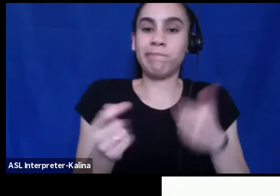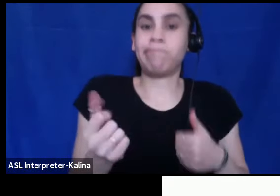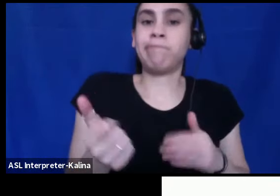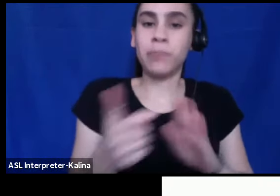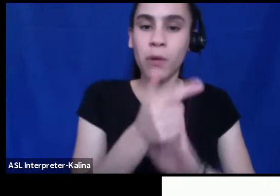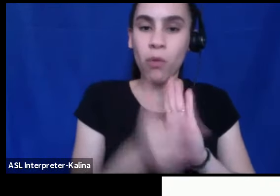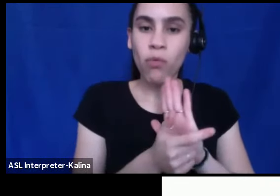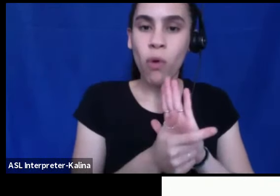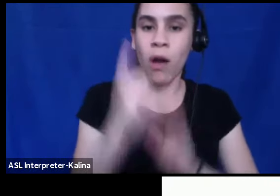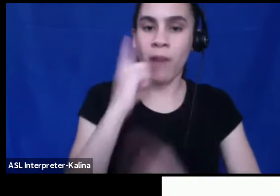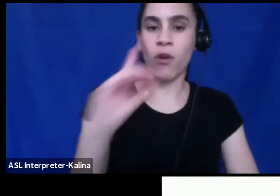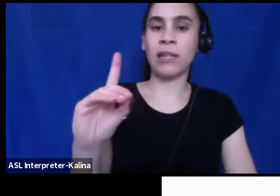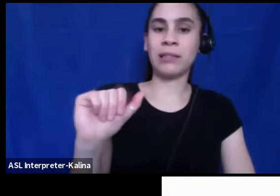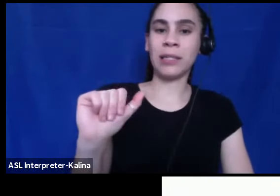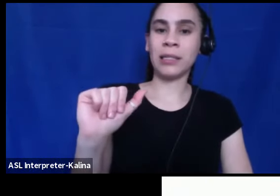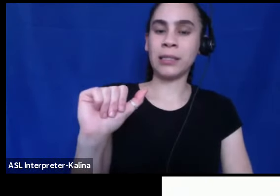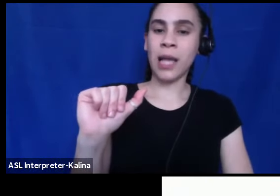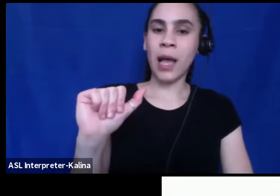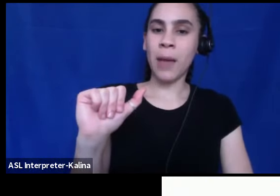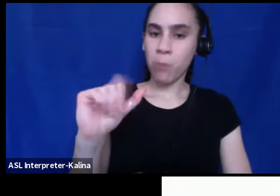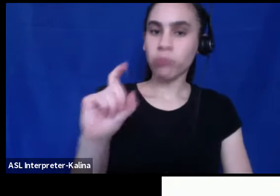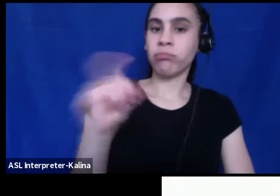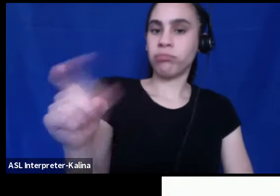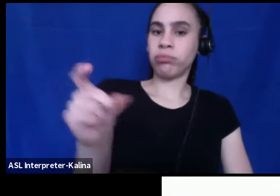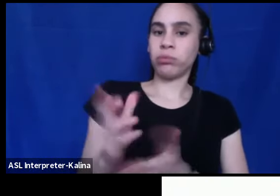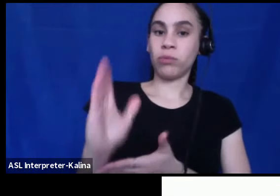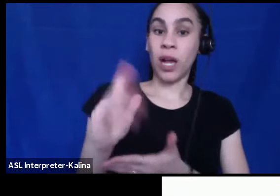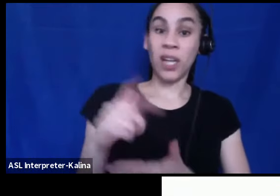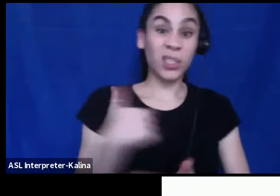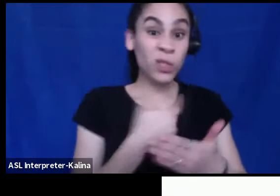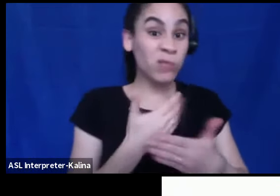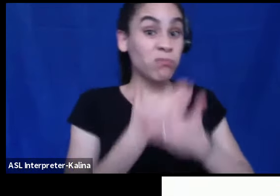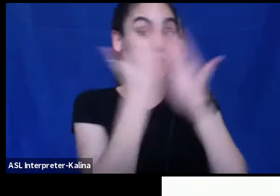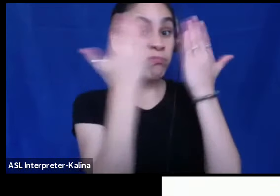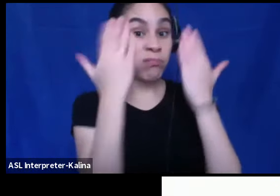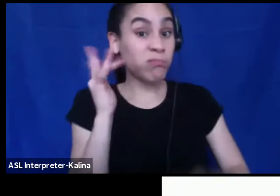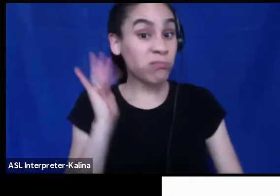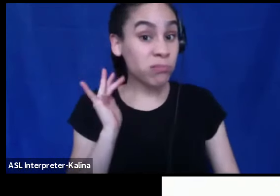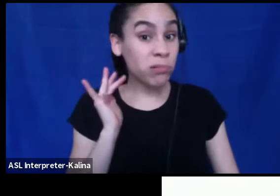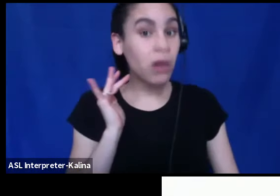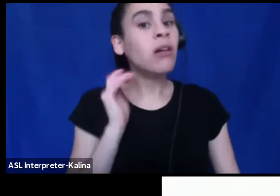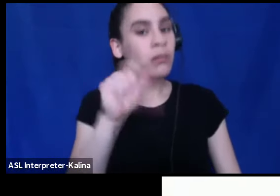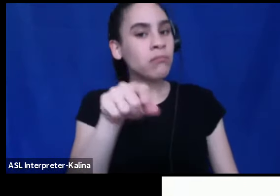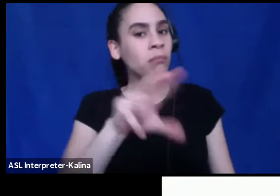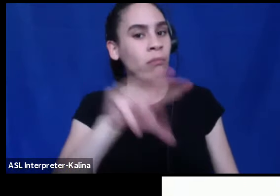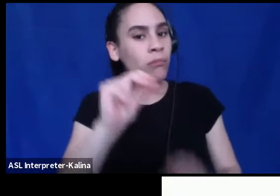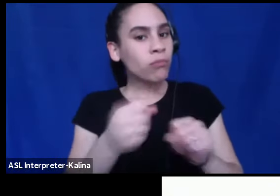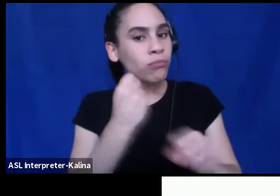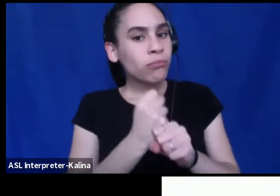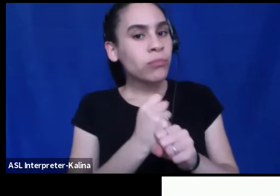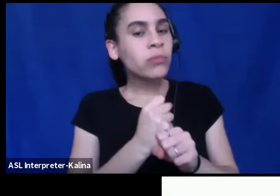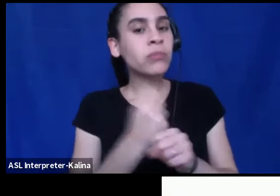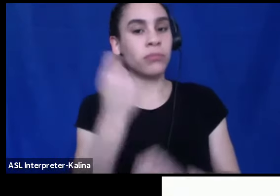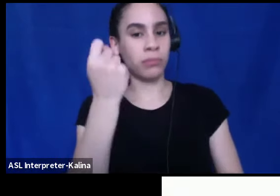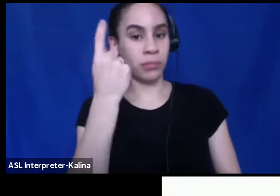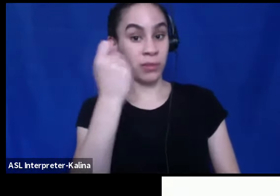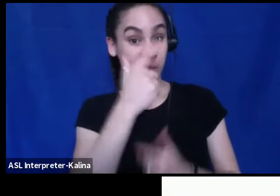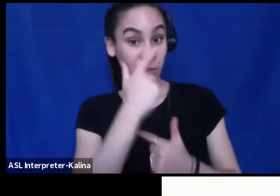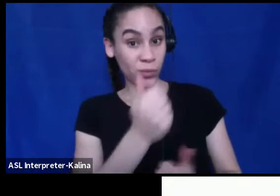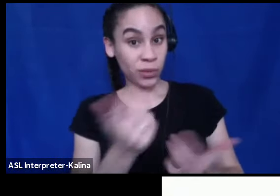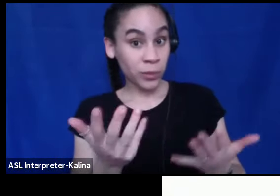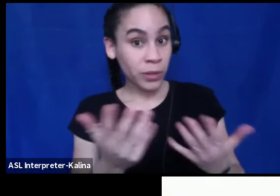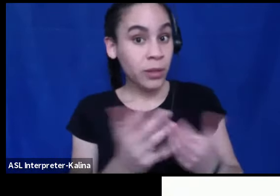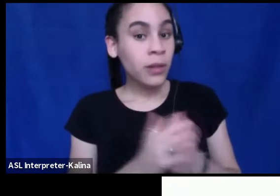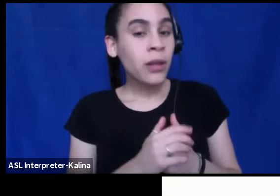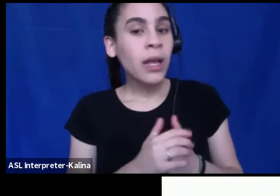rights, right? We didn't have any rights. And so, yes, it's been 30 years, but what's interesting is